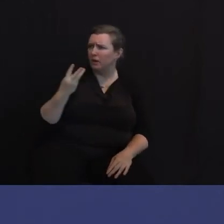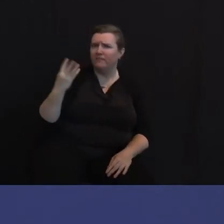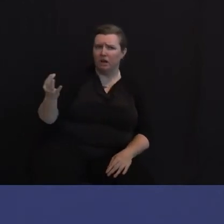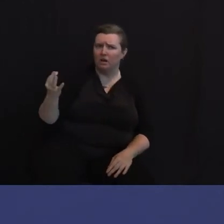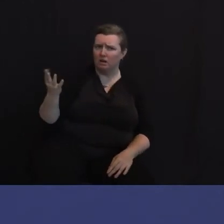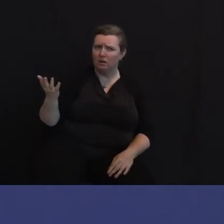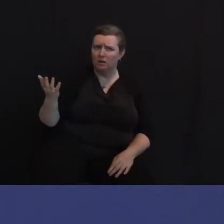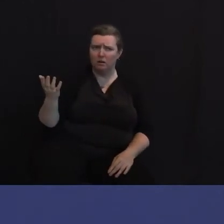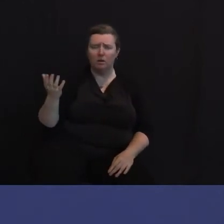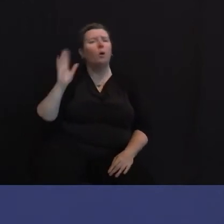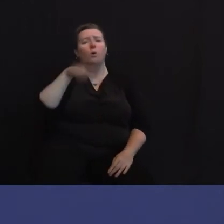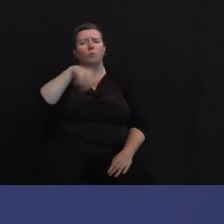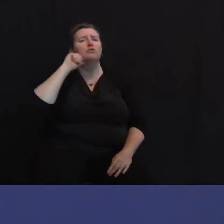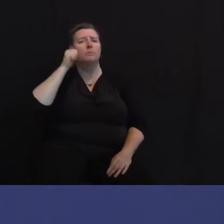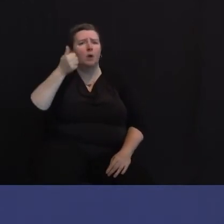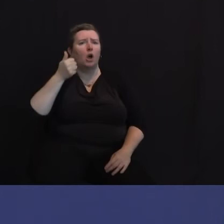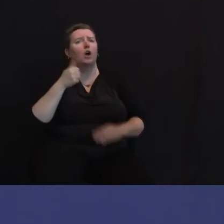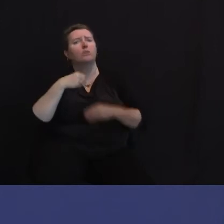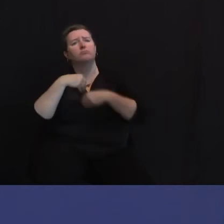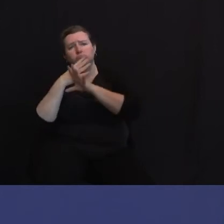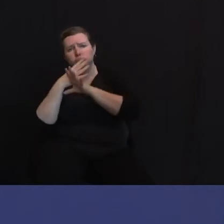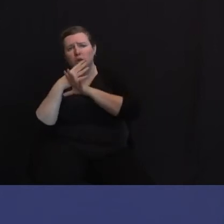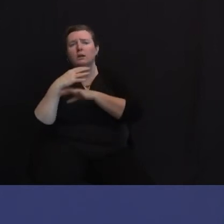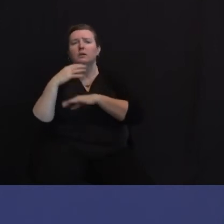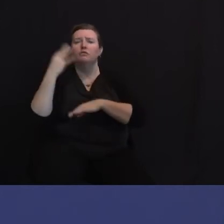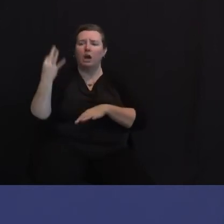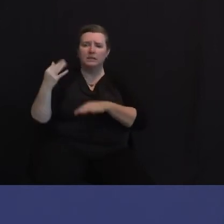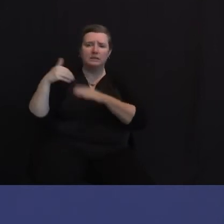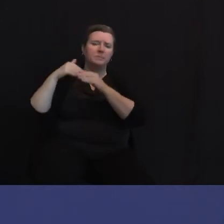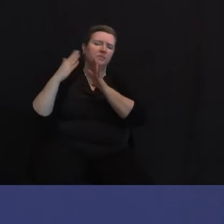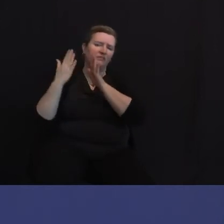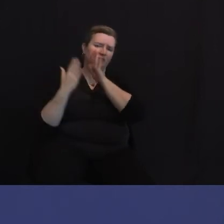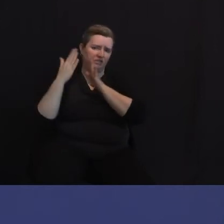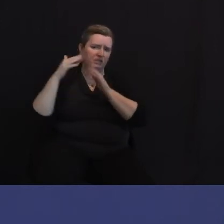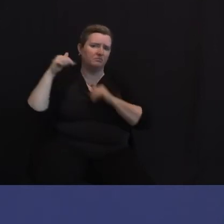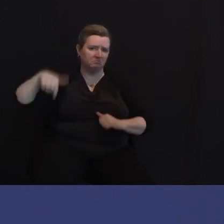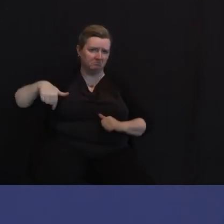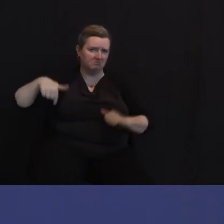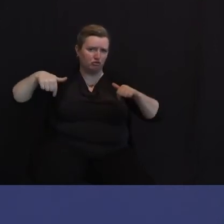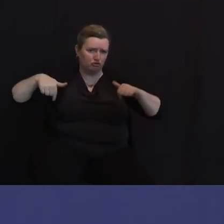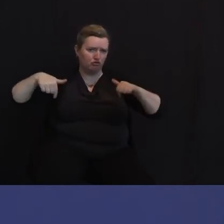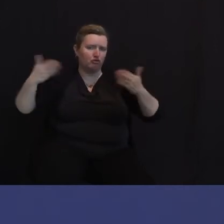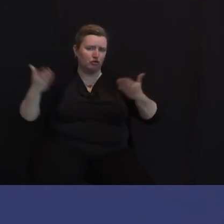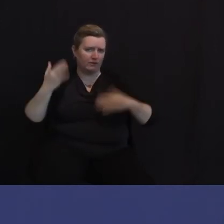tomorrow virtual, Friday in person unless you hear otherwise.